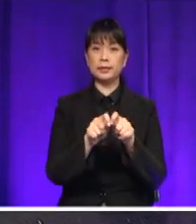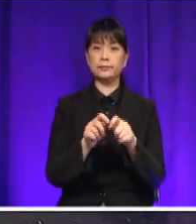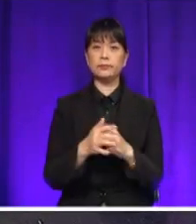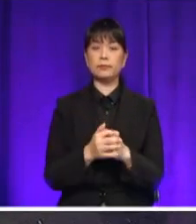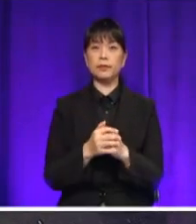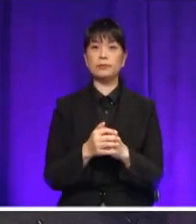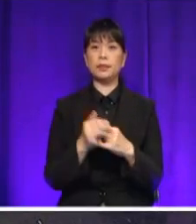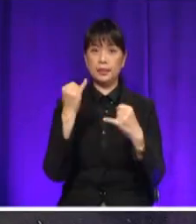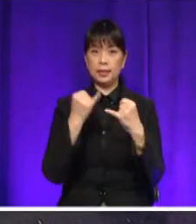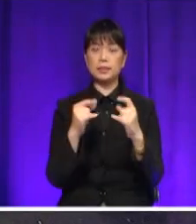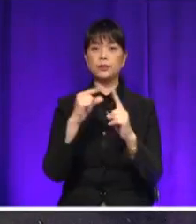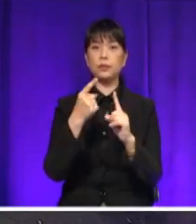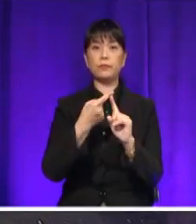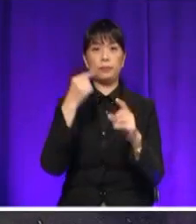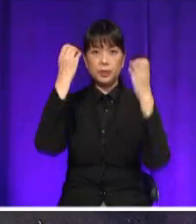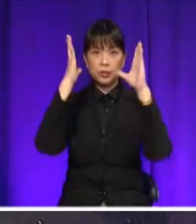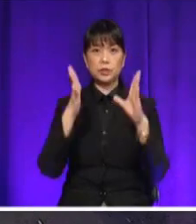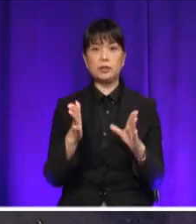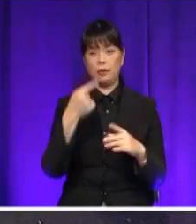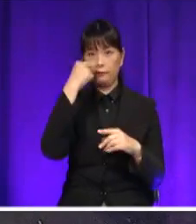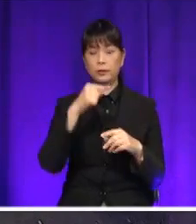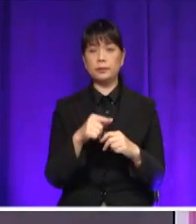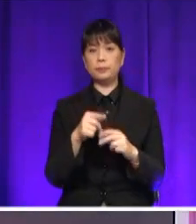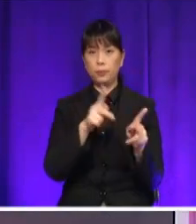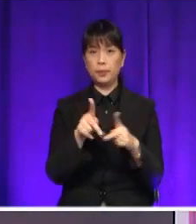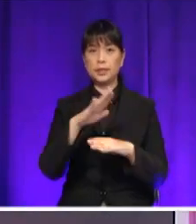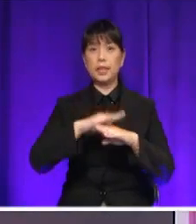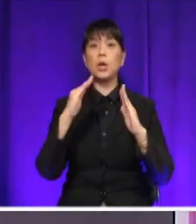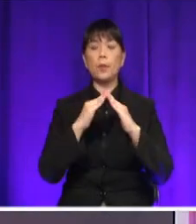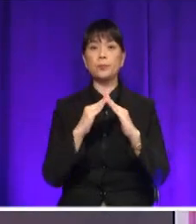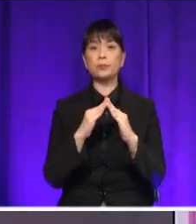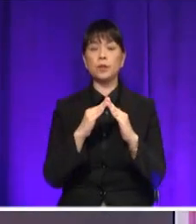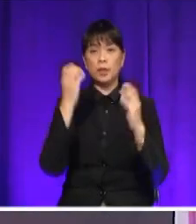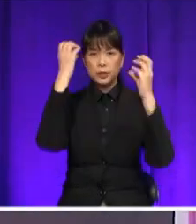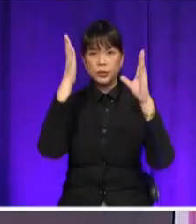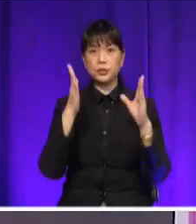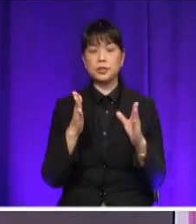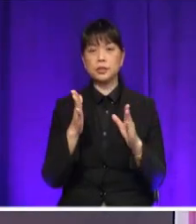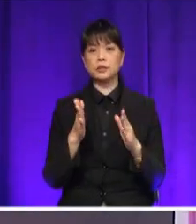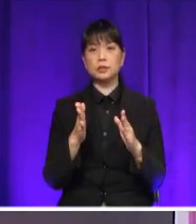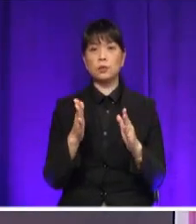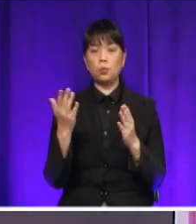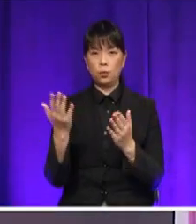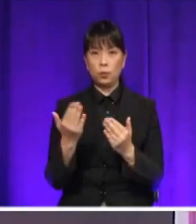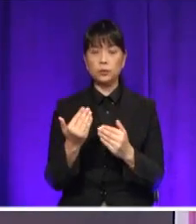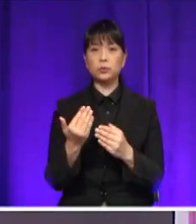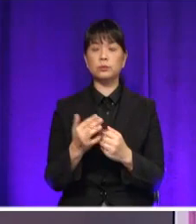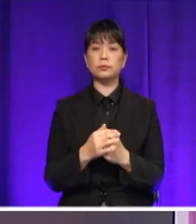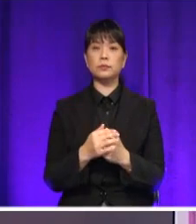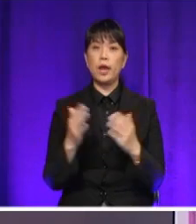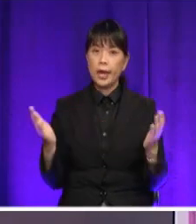you, teacher, to our pupils at home. Okay, I would like to encourage